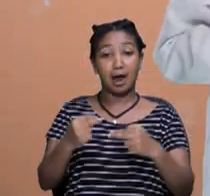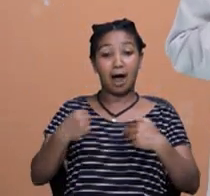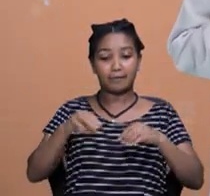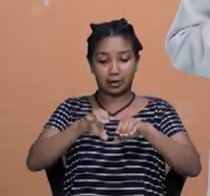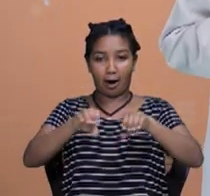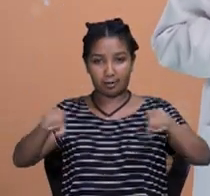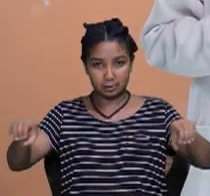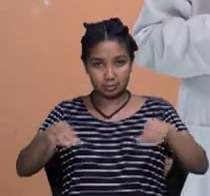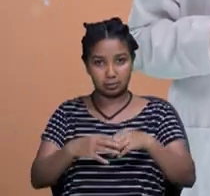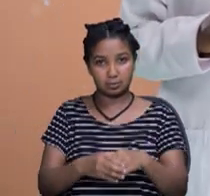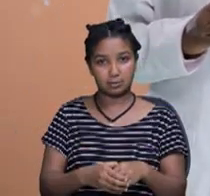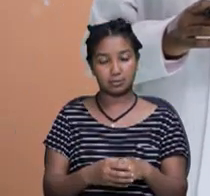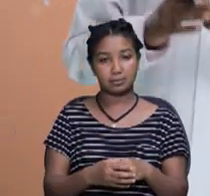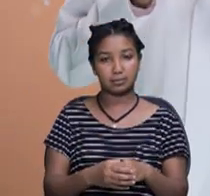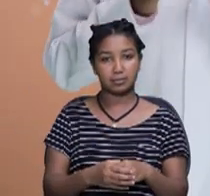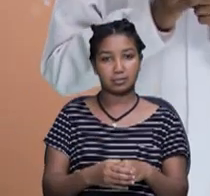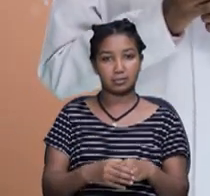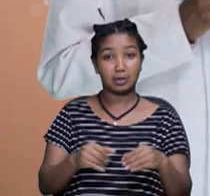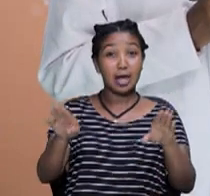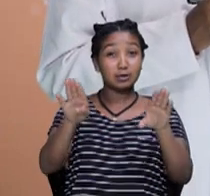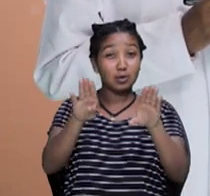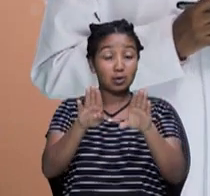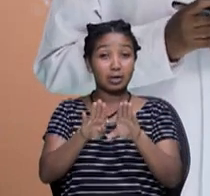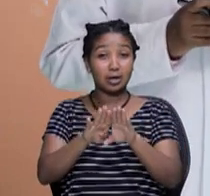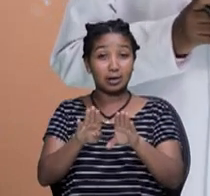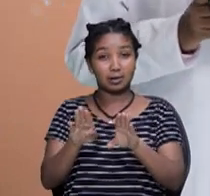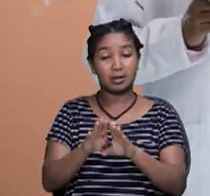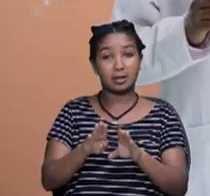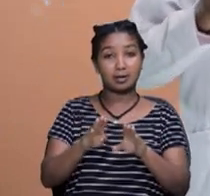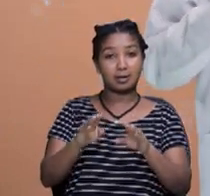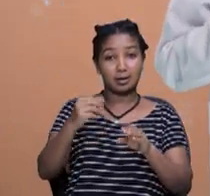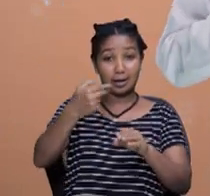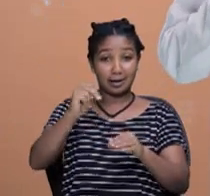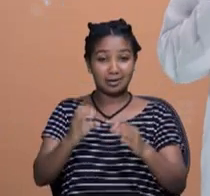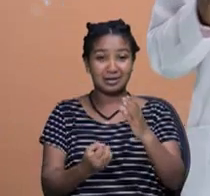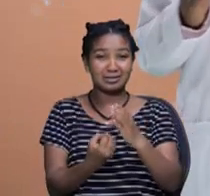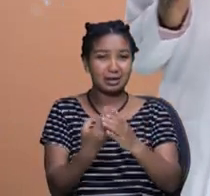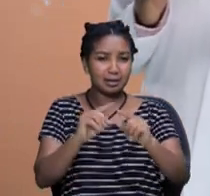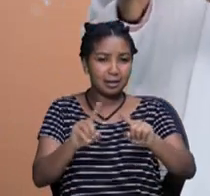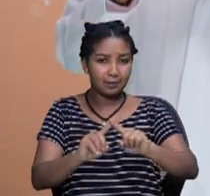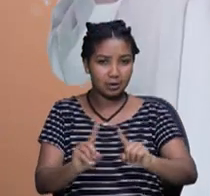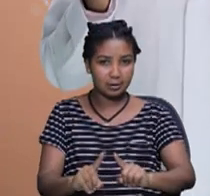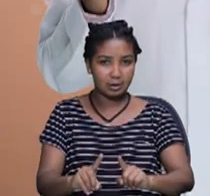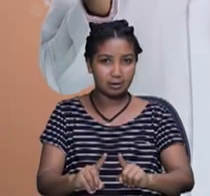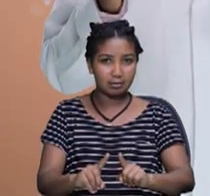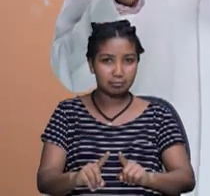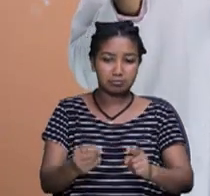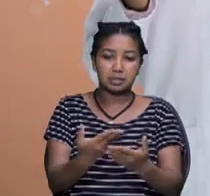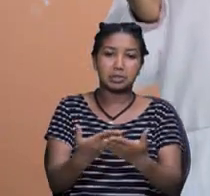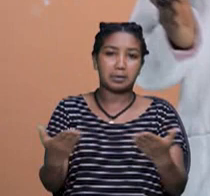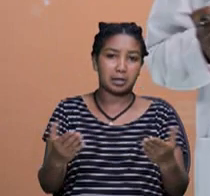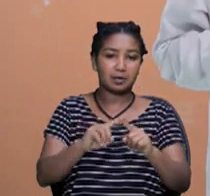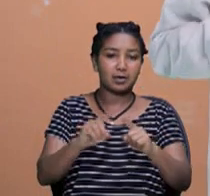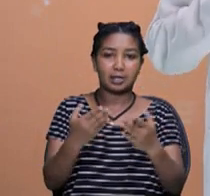have ducts. The exocrine glands secrete different substances,